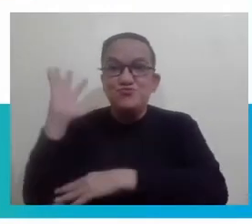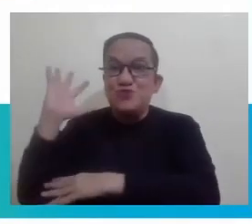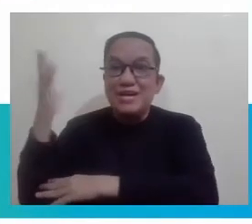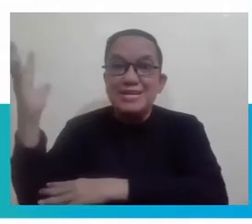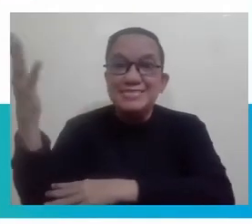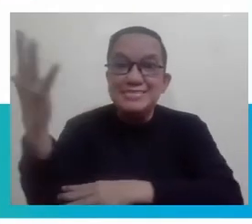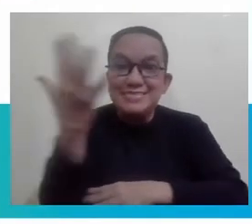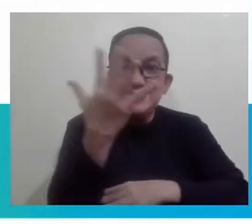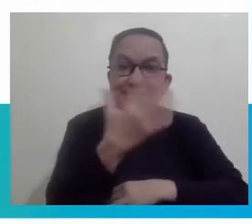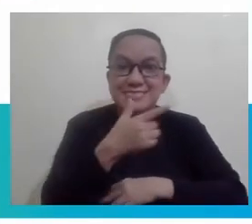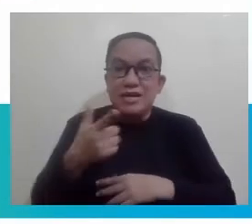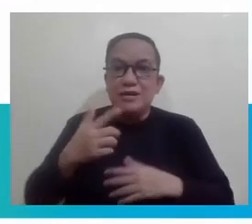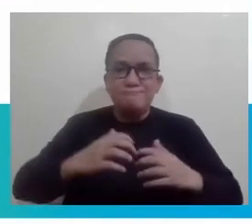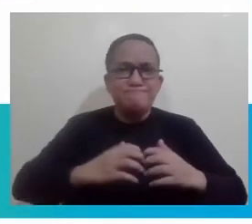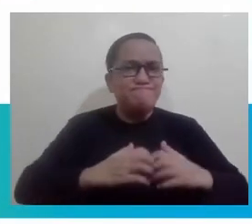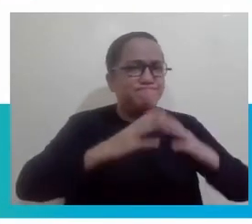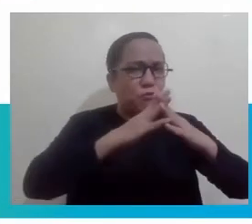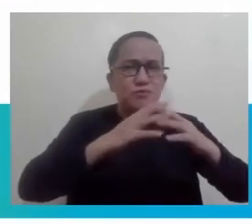the temperature.